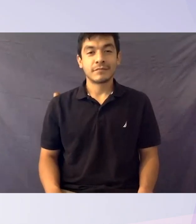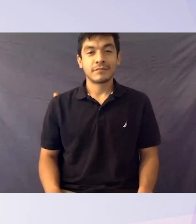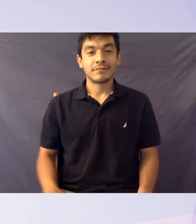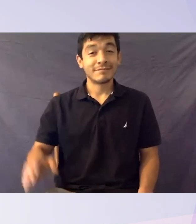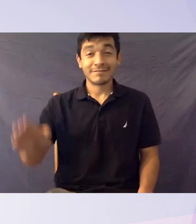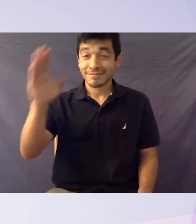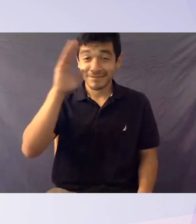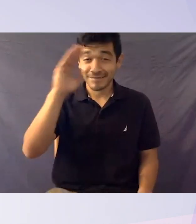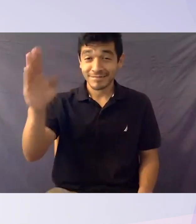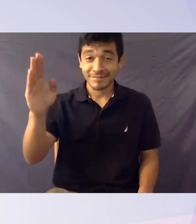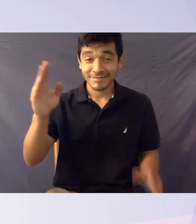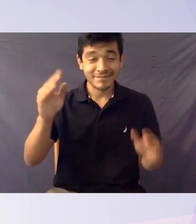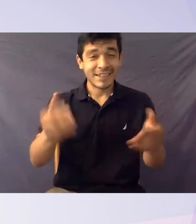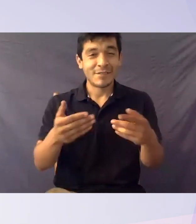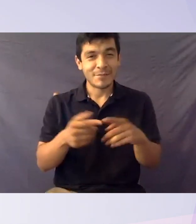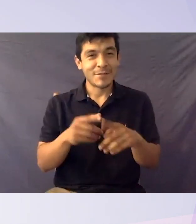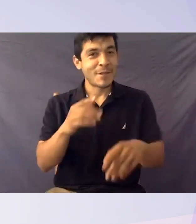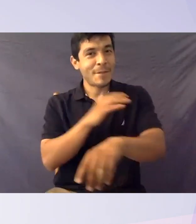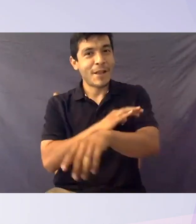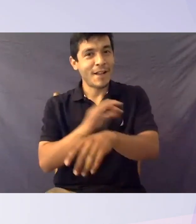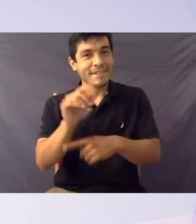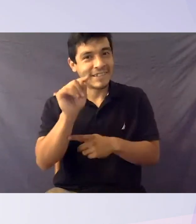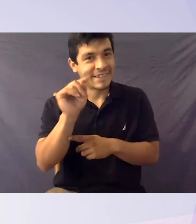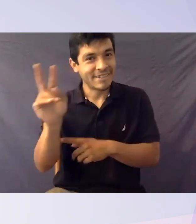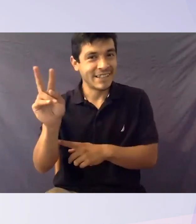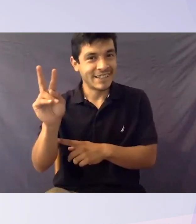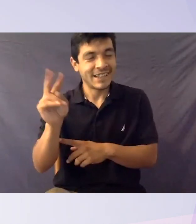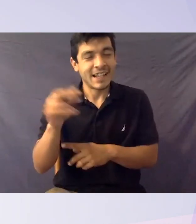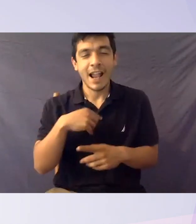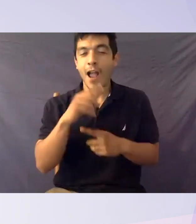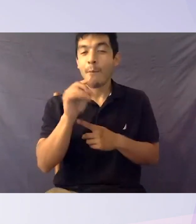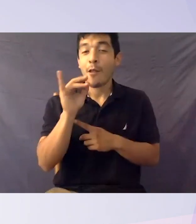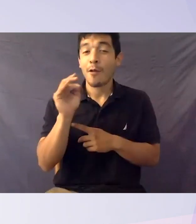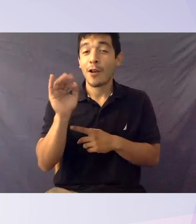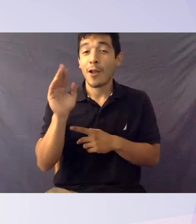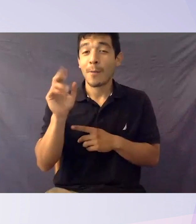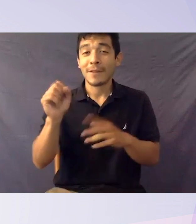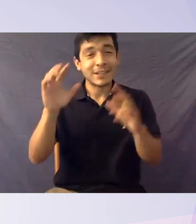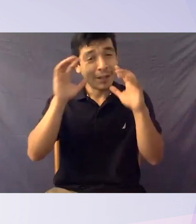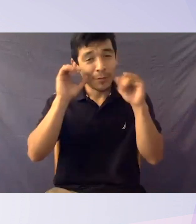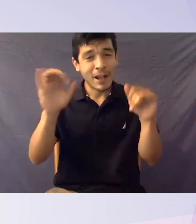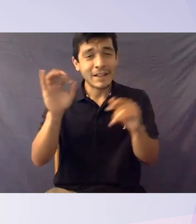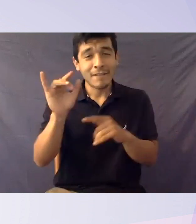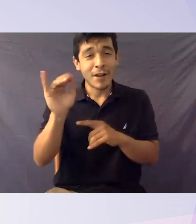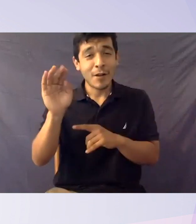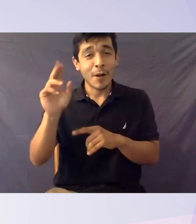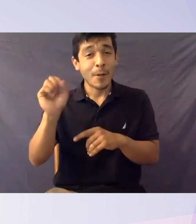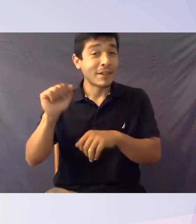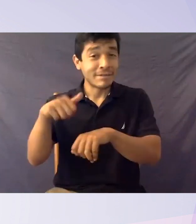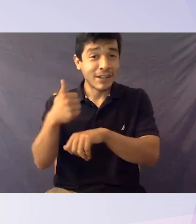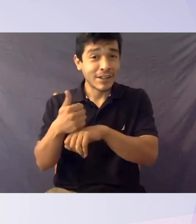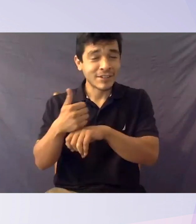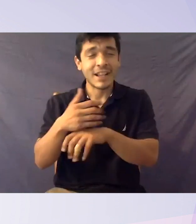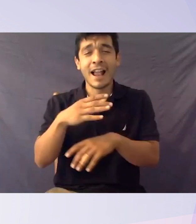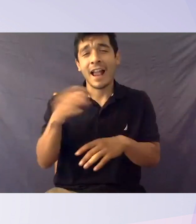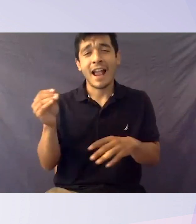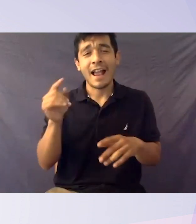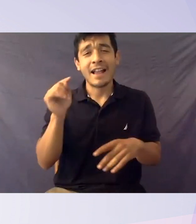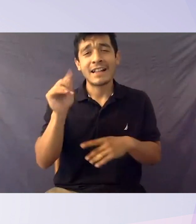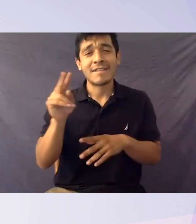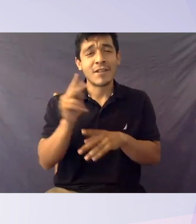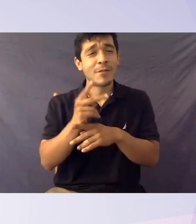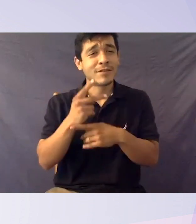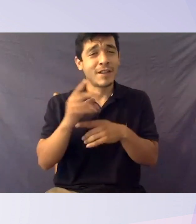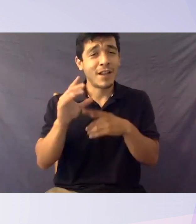Hello, welcome to The Power of TV. I'm Loreen Arbus, president of the Loreen Arbus Foundation and television